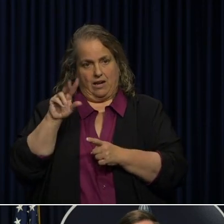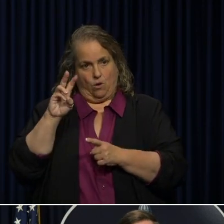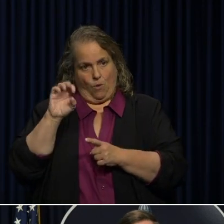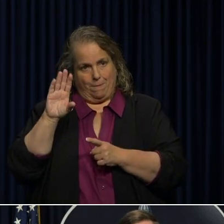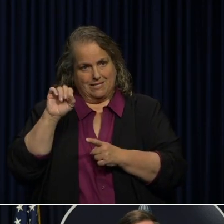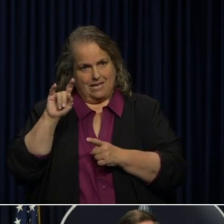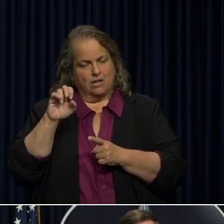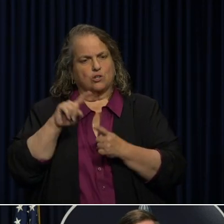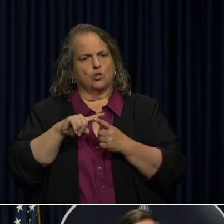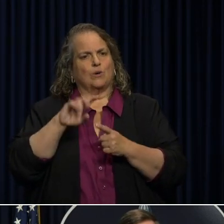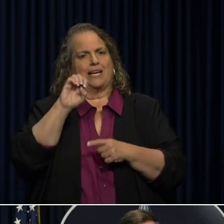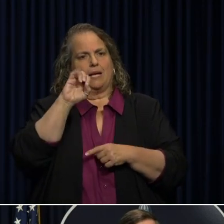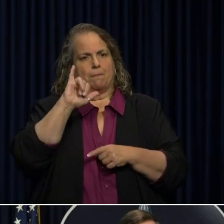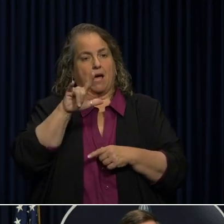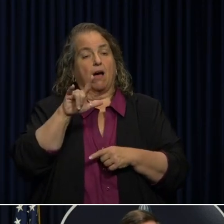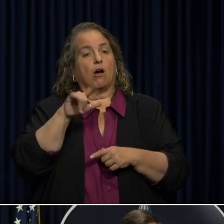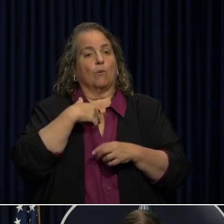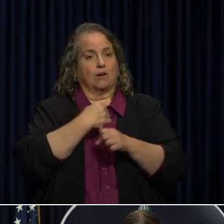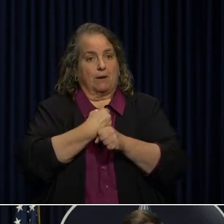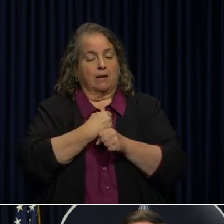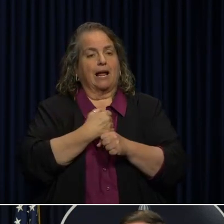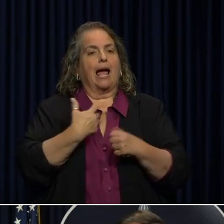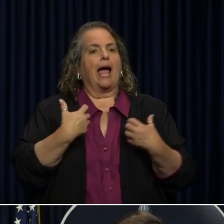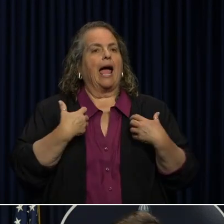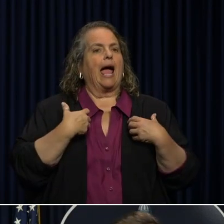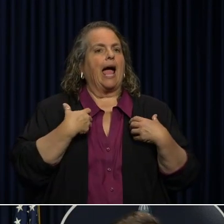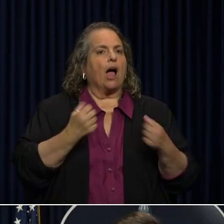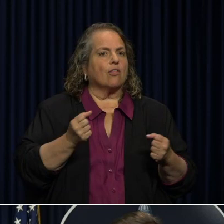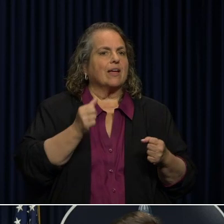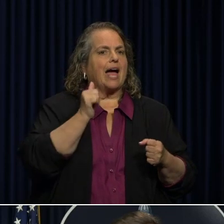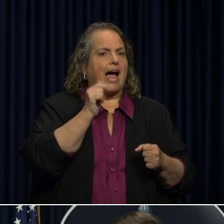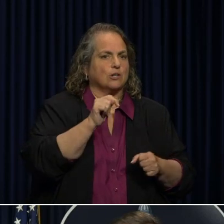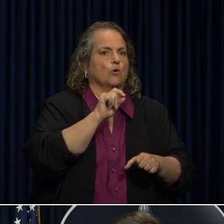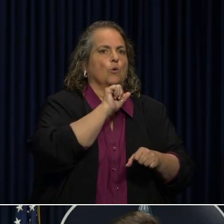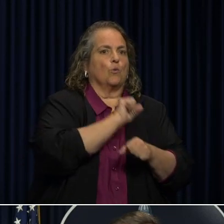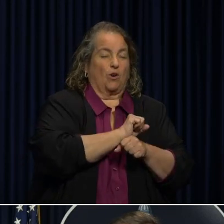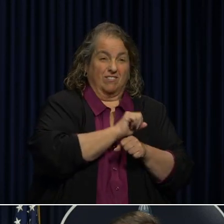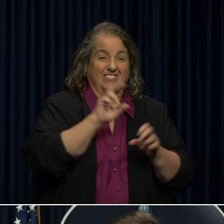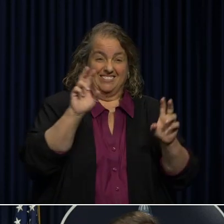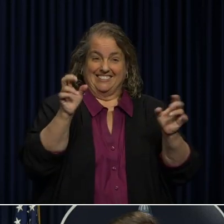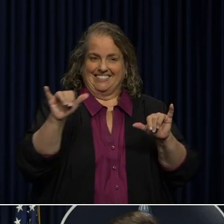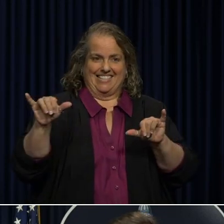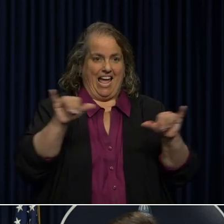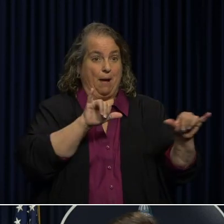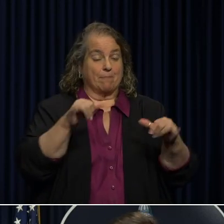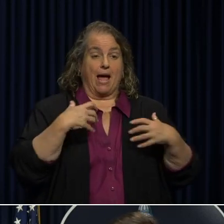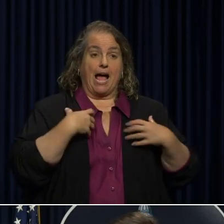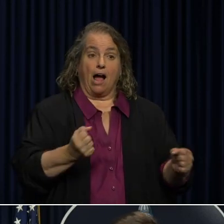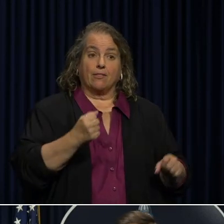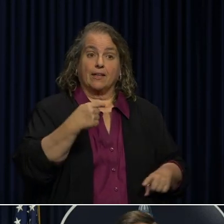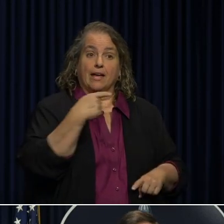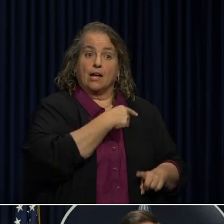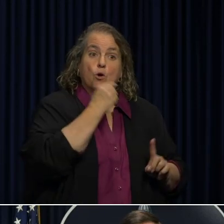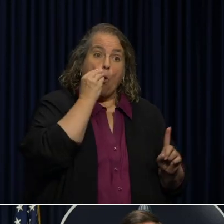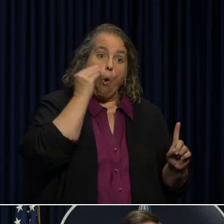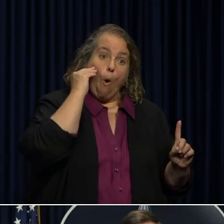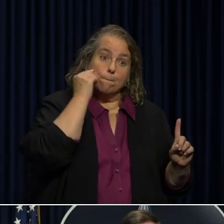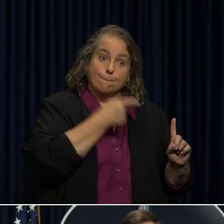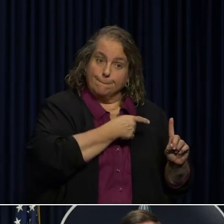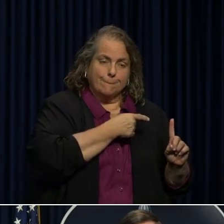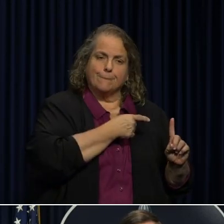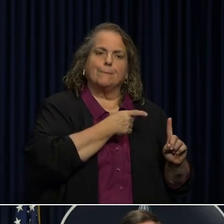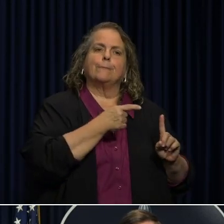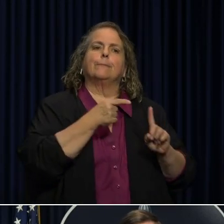created, which is healthy at work. Like we have to be healthy at home, we need to be at healthy at work. And so that email